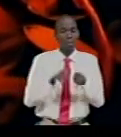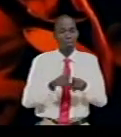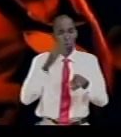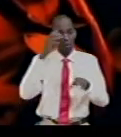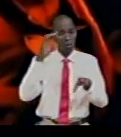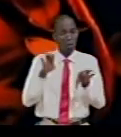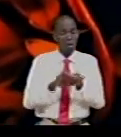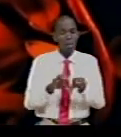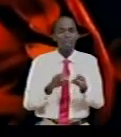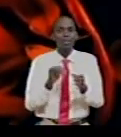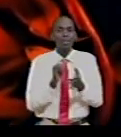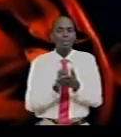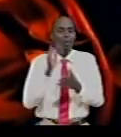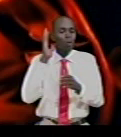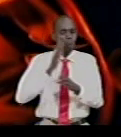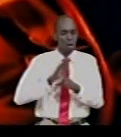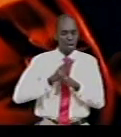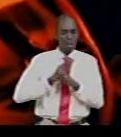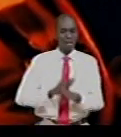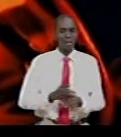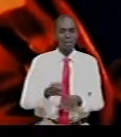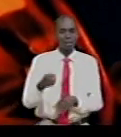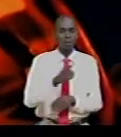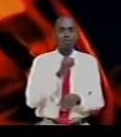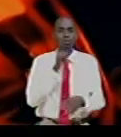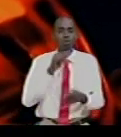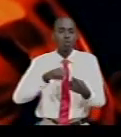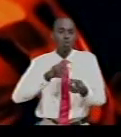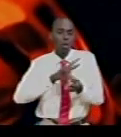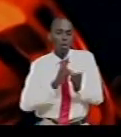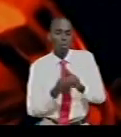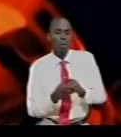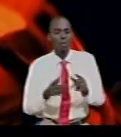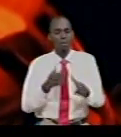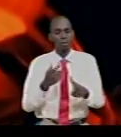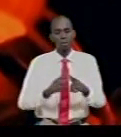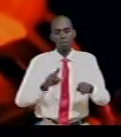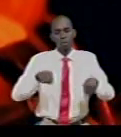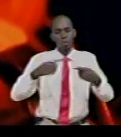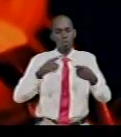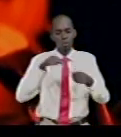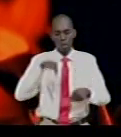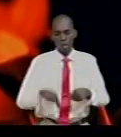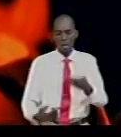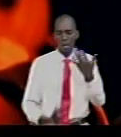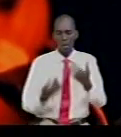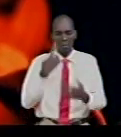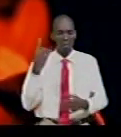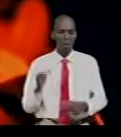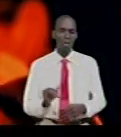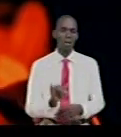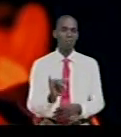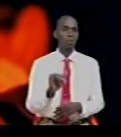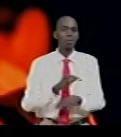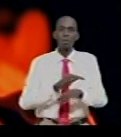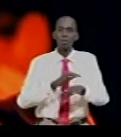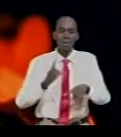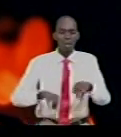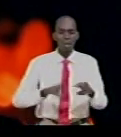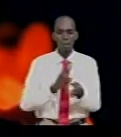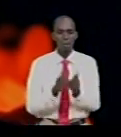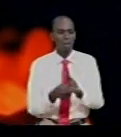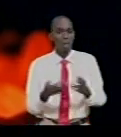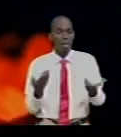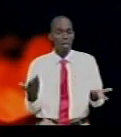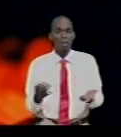will hinder them from repentance, and then they go to hell forever. They don't want to repent. They say nobody